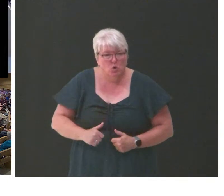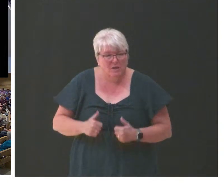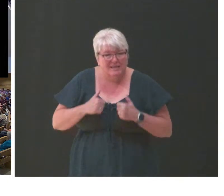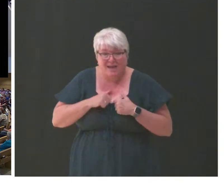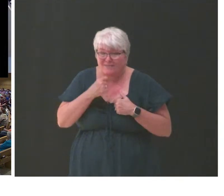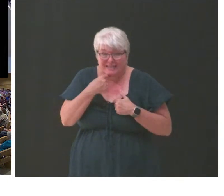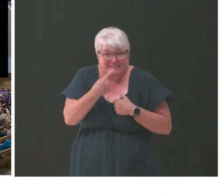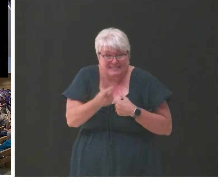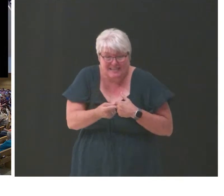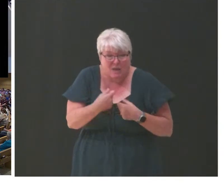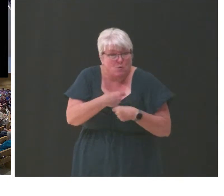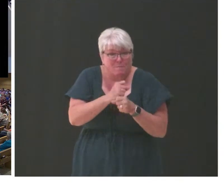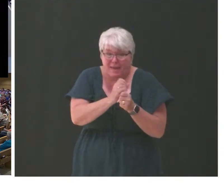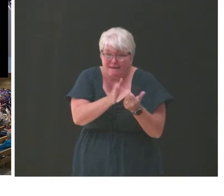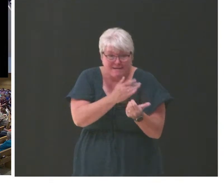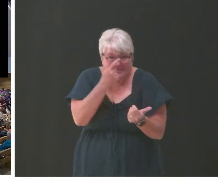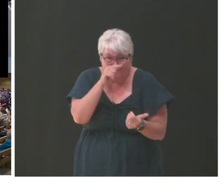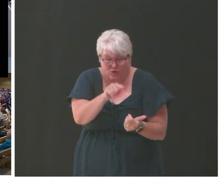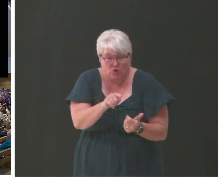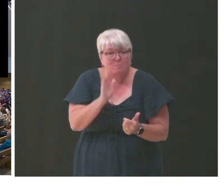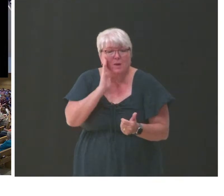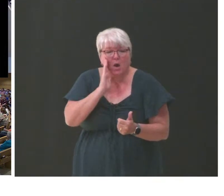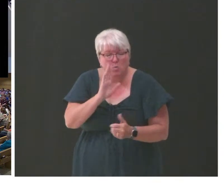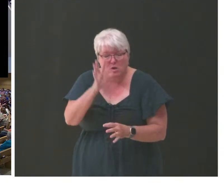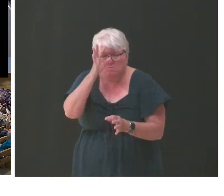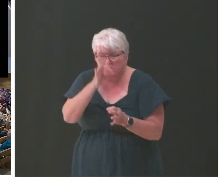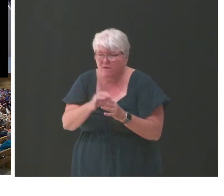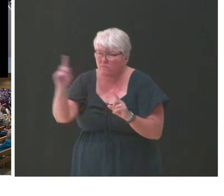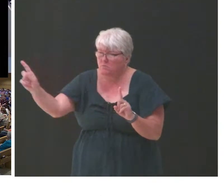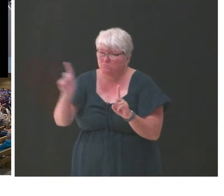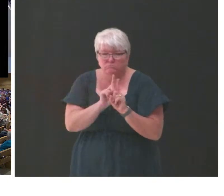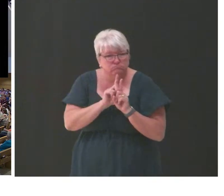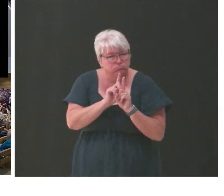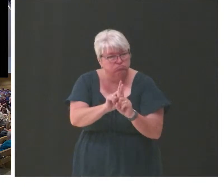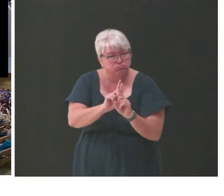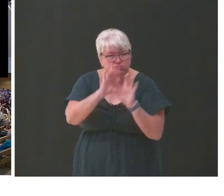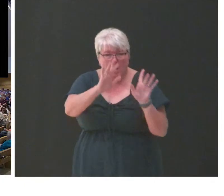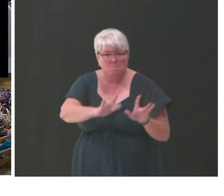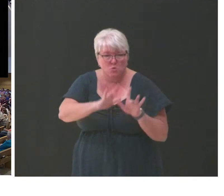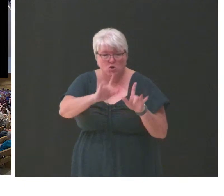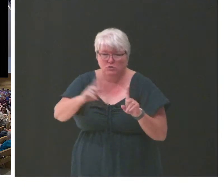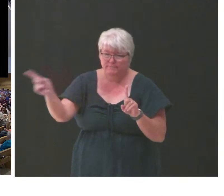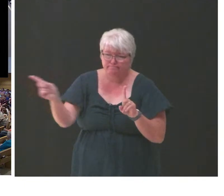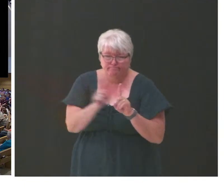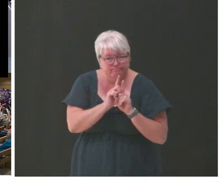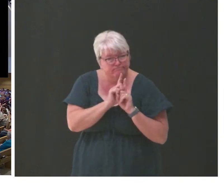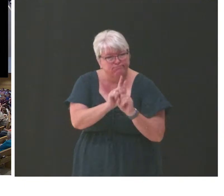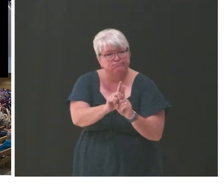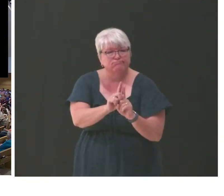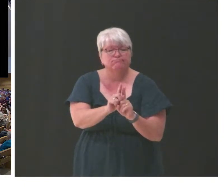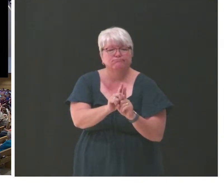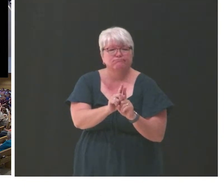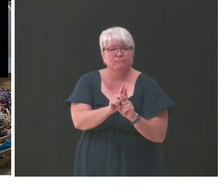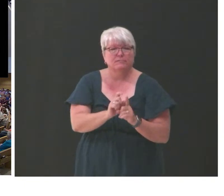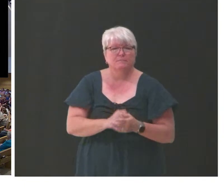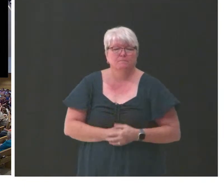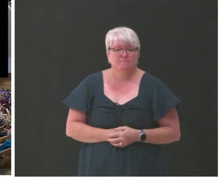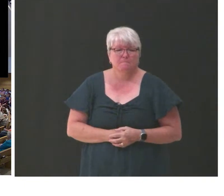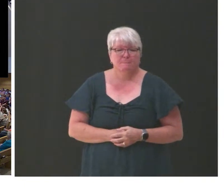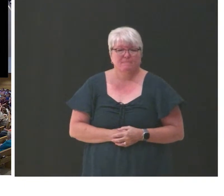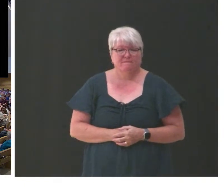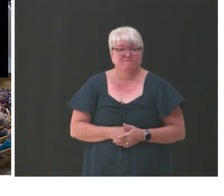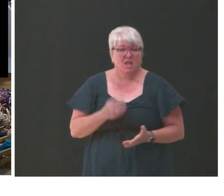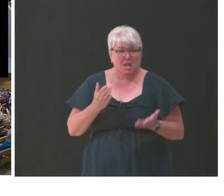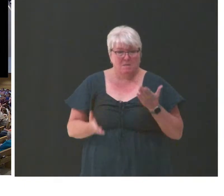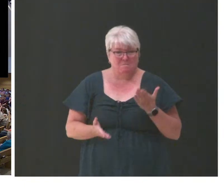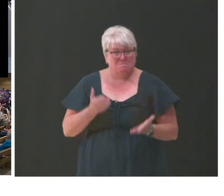doesn't say He's going to make it easy, but He says He's going to be faithful through it. And His mercy is always going to be present with you in that. And